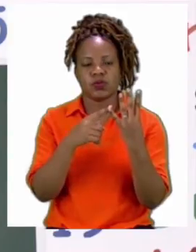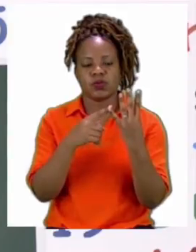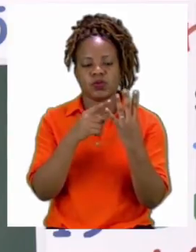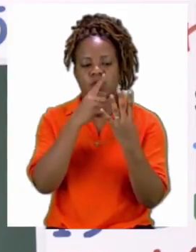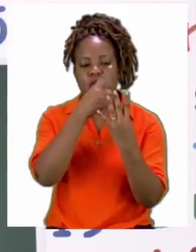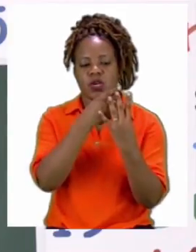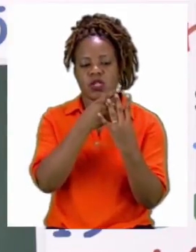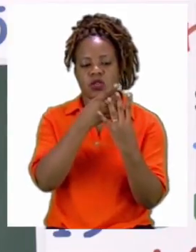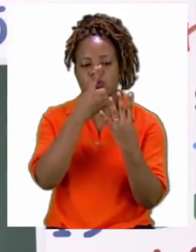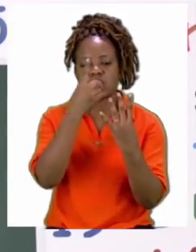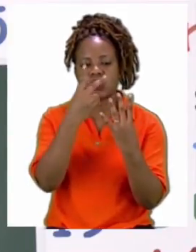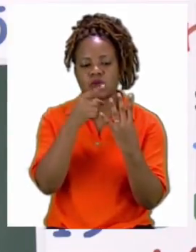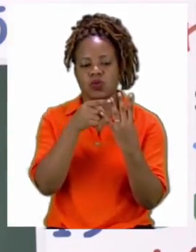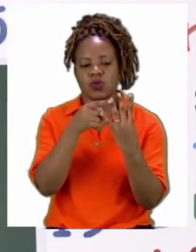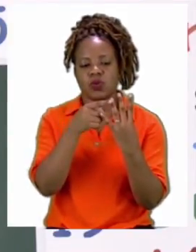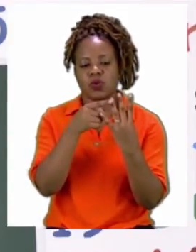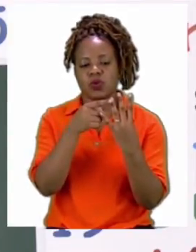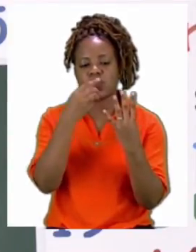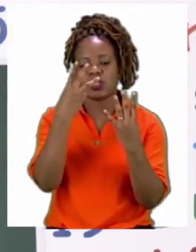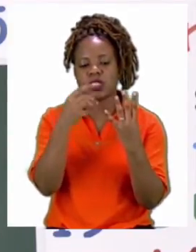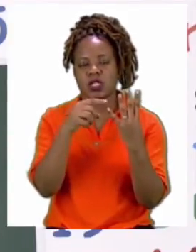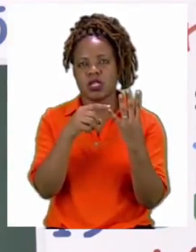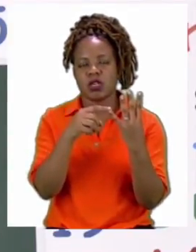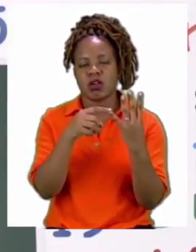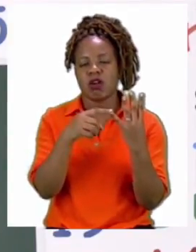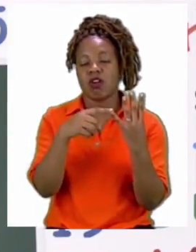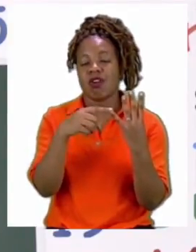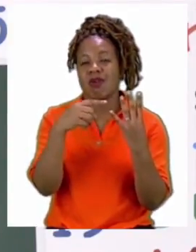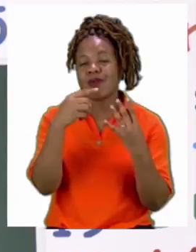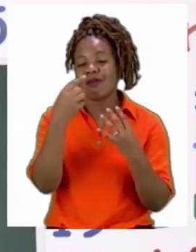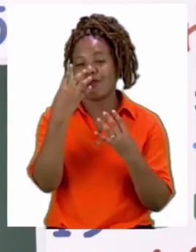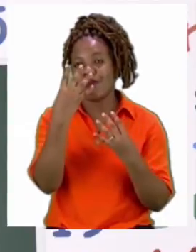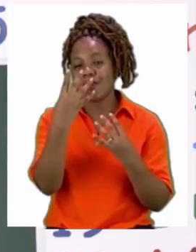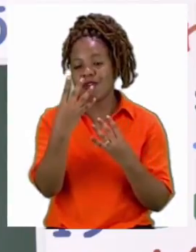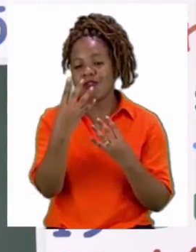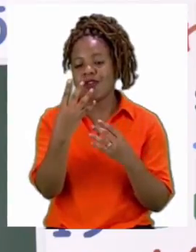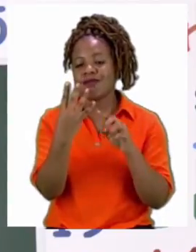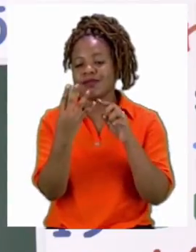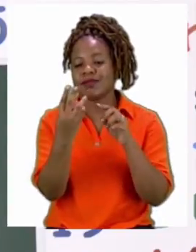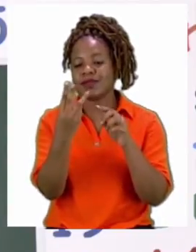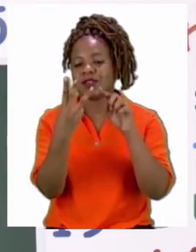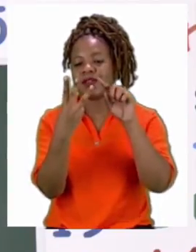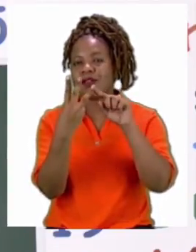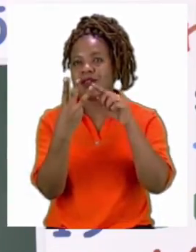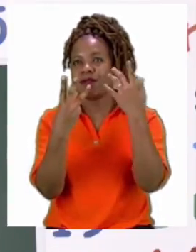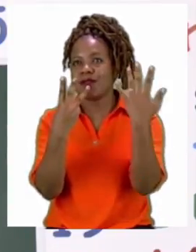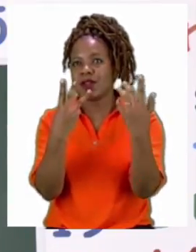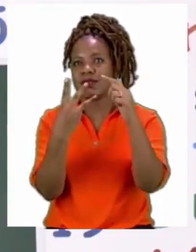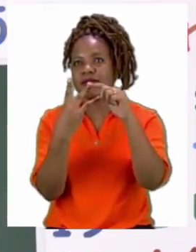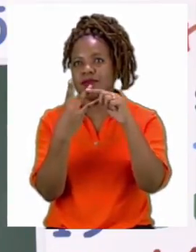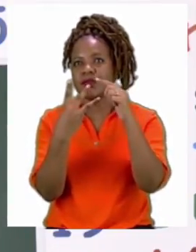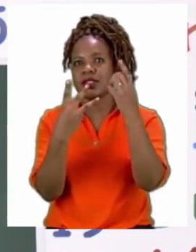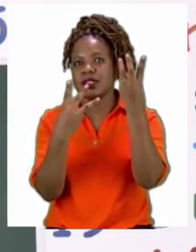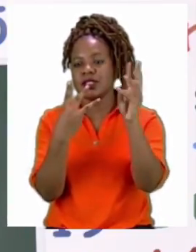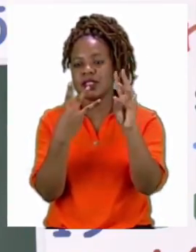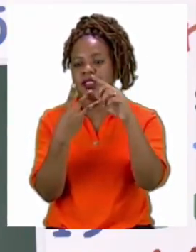6, 7. But that's not our real answer, because remember we have plus 1 more, which makes